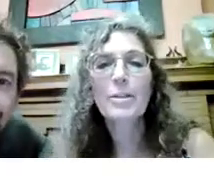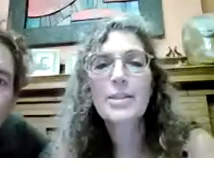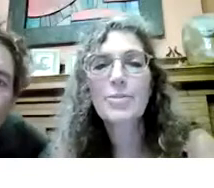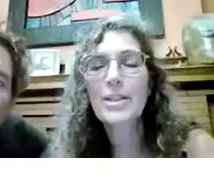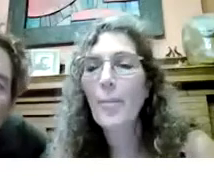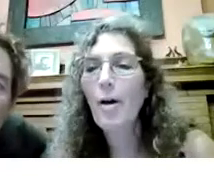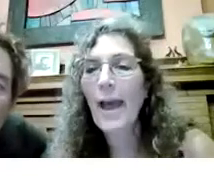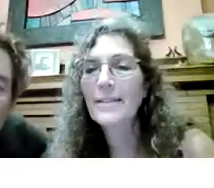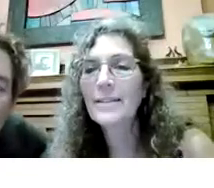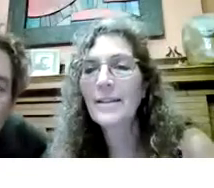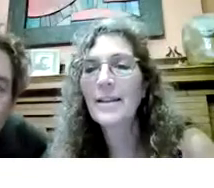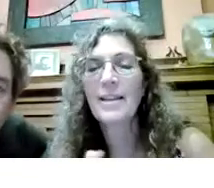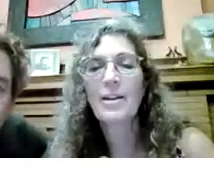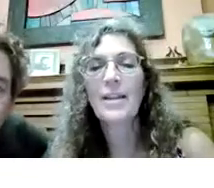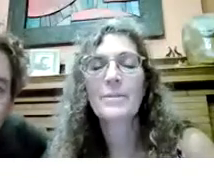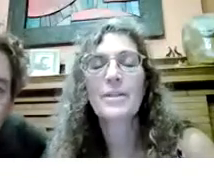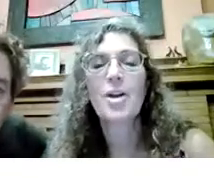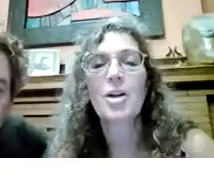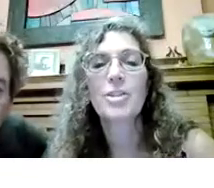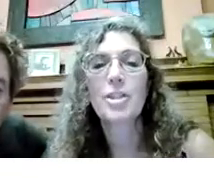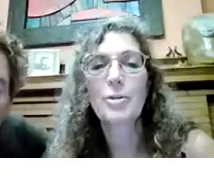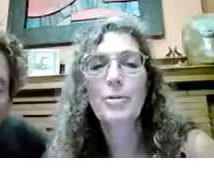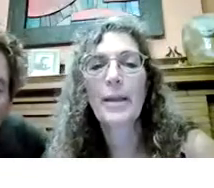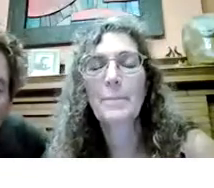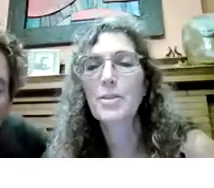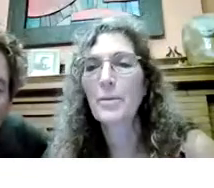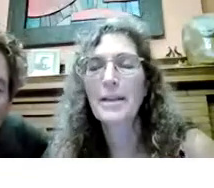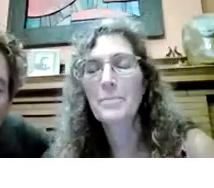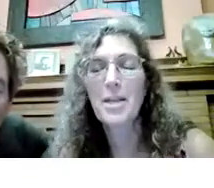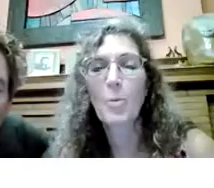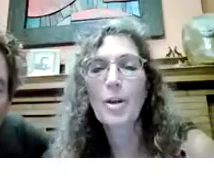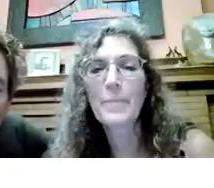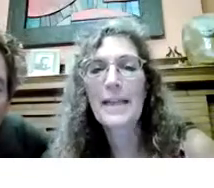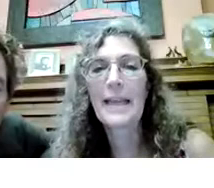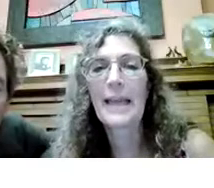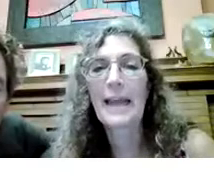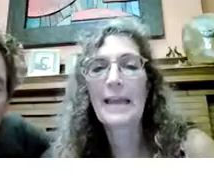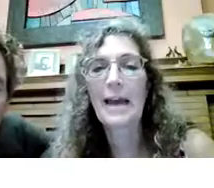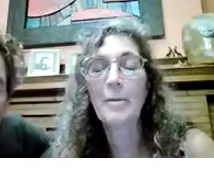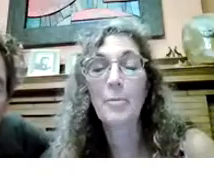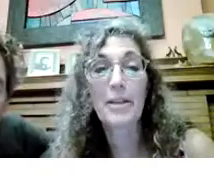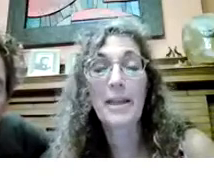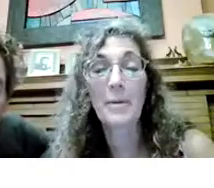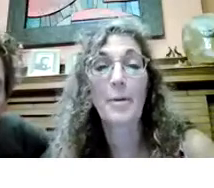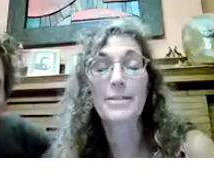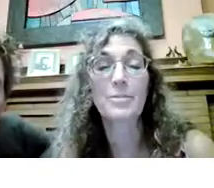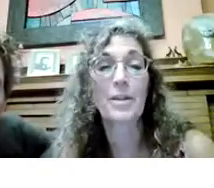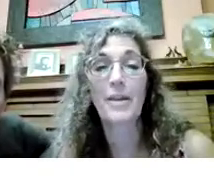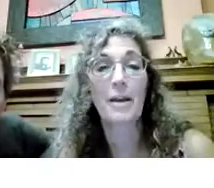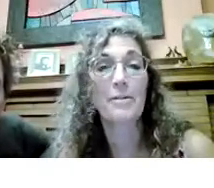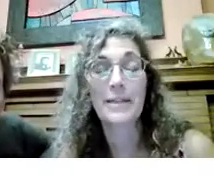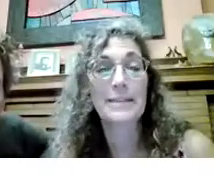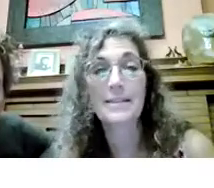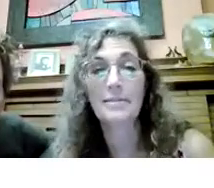on Bartlett Street near Manhattan, and I think our neighbor's on the call too. And I'm sorry we had a competing work meeting, and I really am impressed